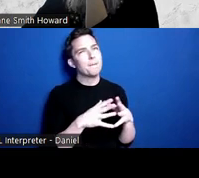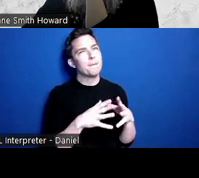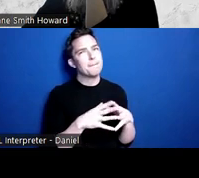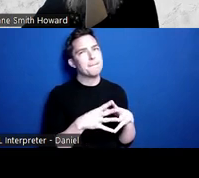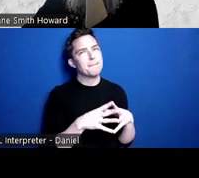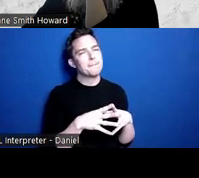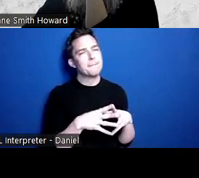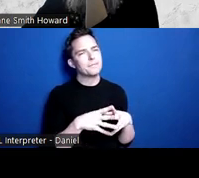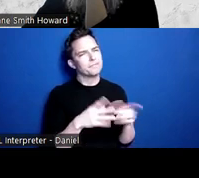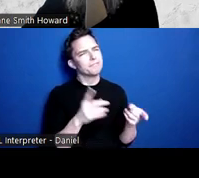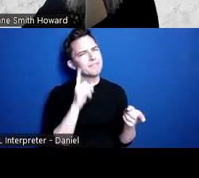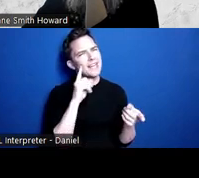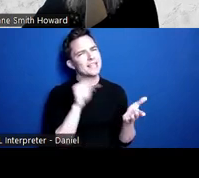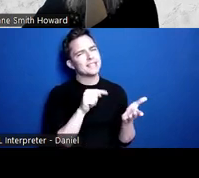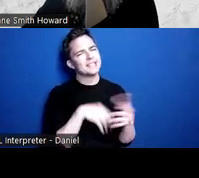You know, I think